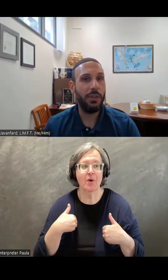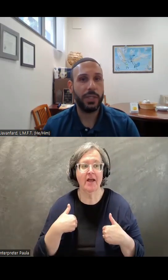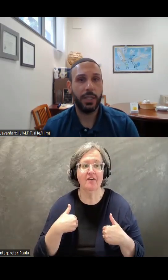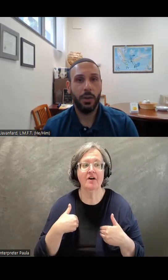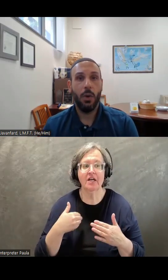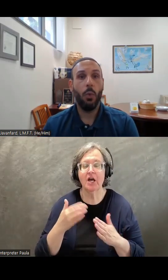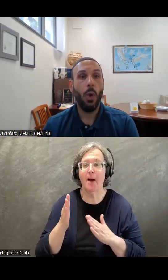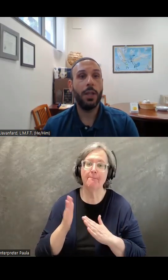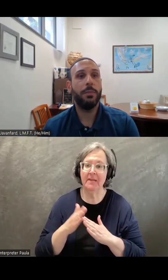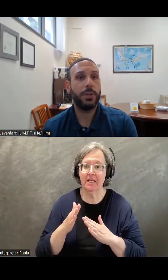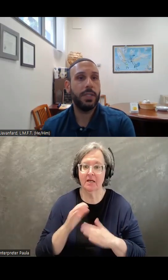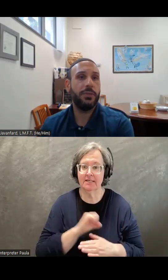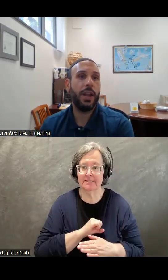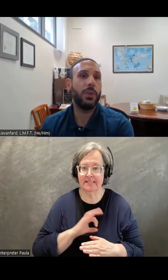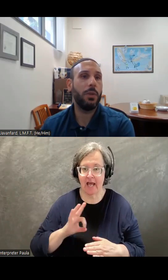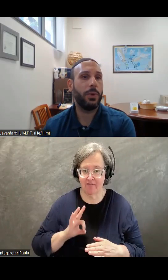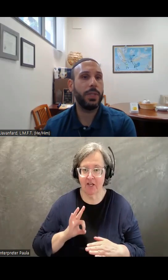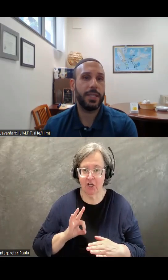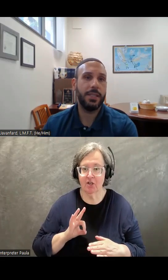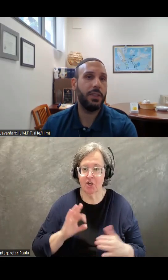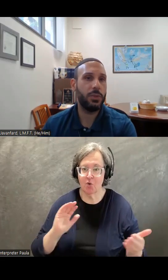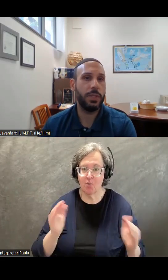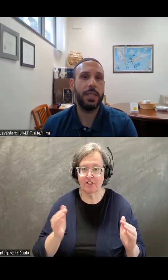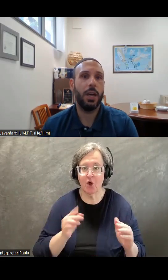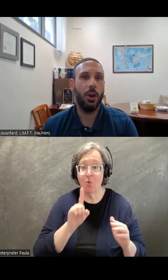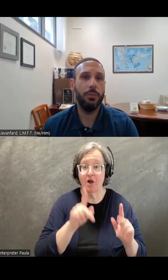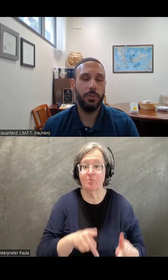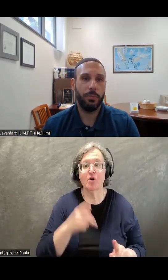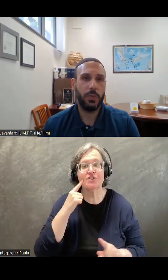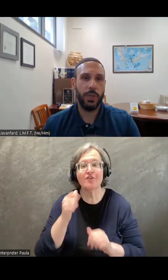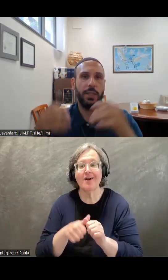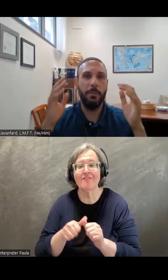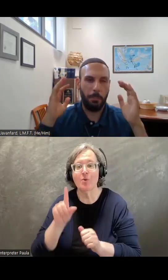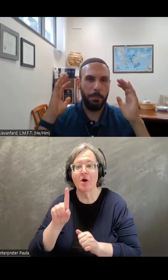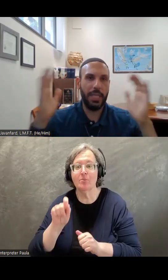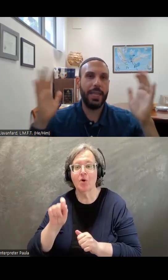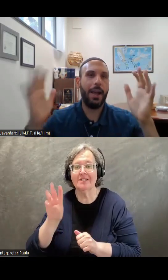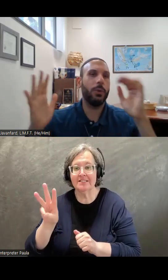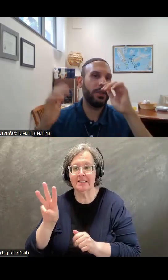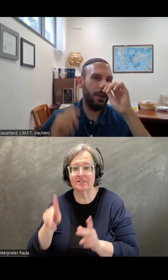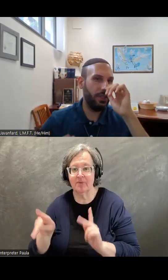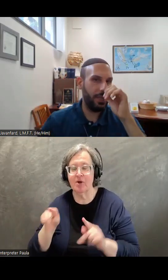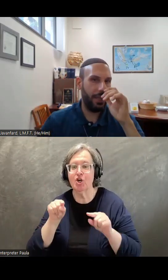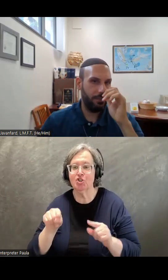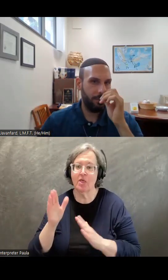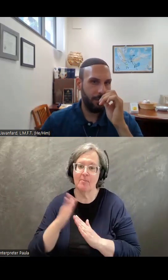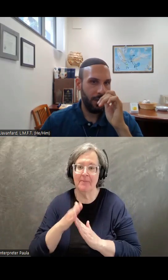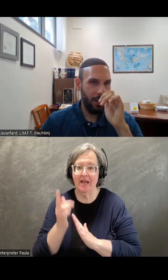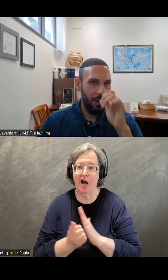of roughly 1 person for every 1.6 individuals in the home during the peak hours of the